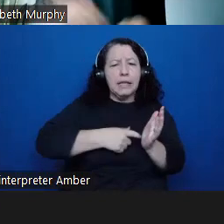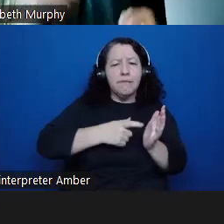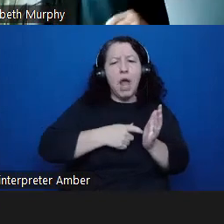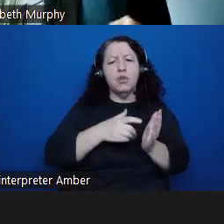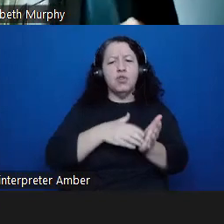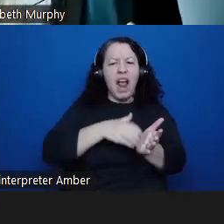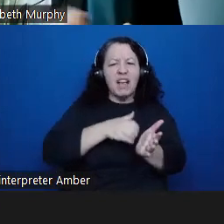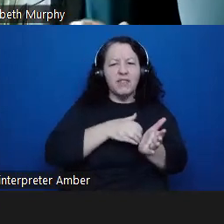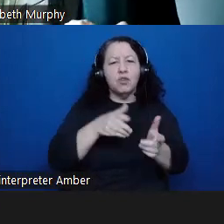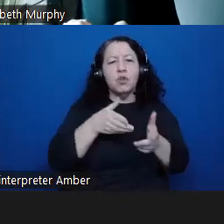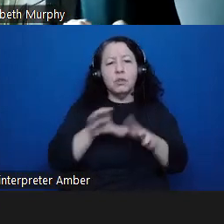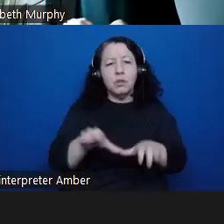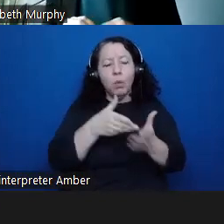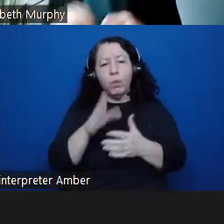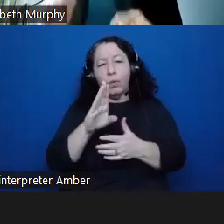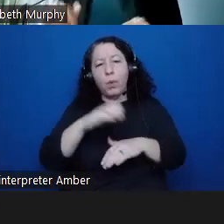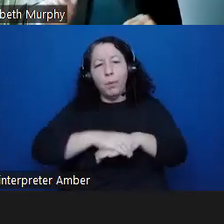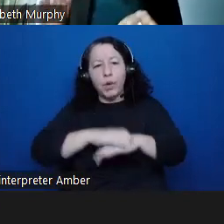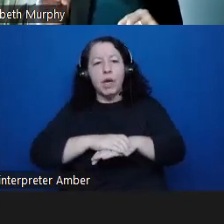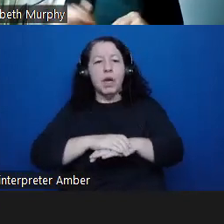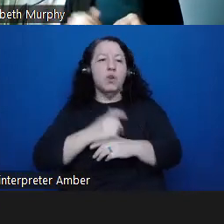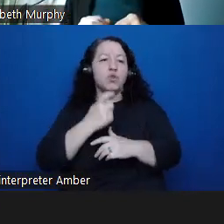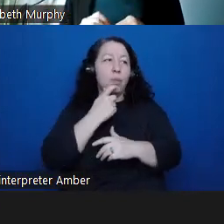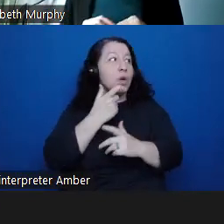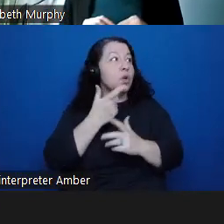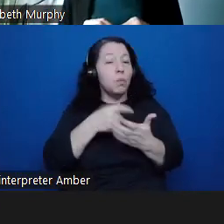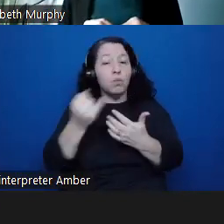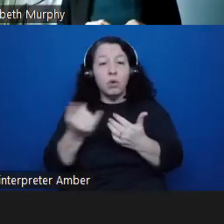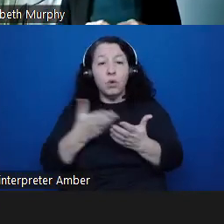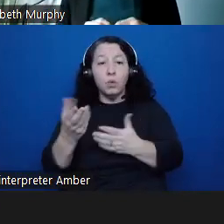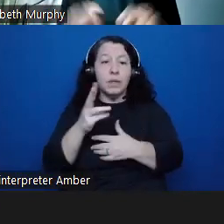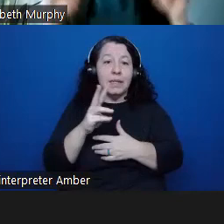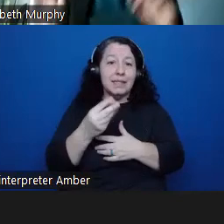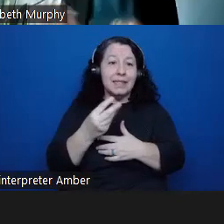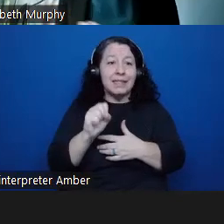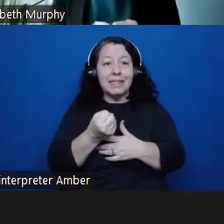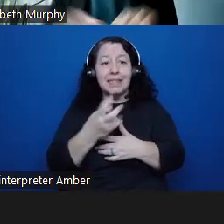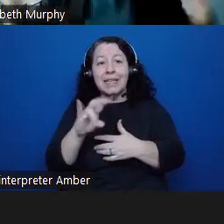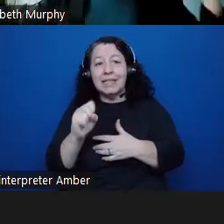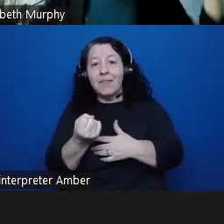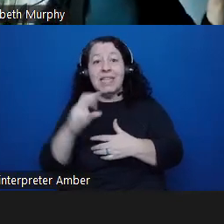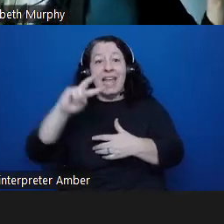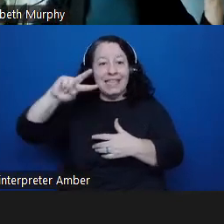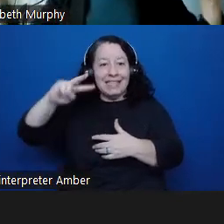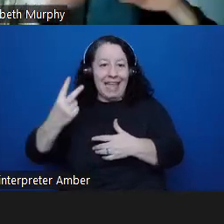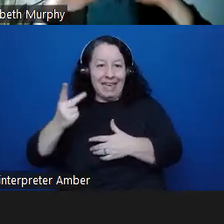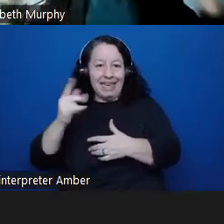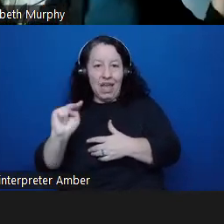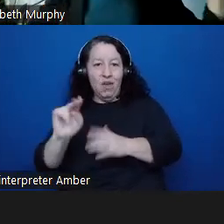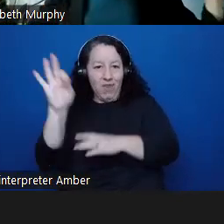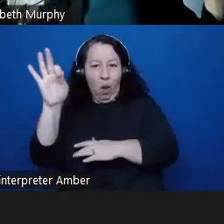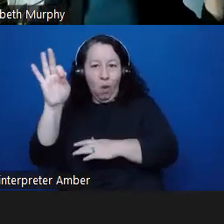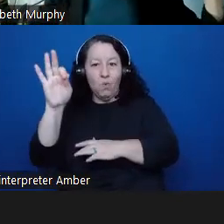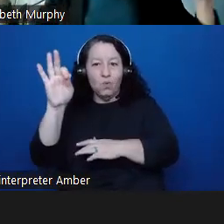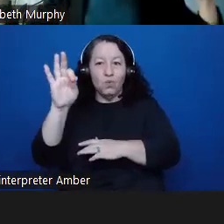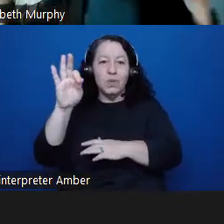the 1960s and 70s, a 2nd century BC kiln was found. It lacked an elevated floor, so it was